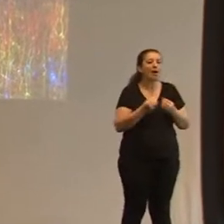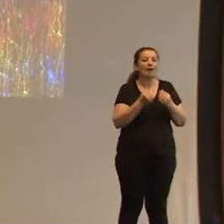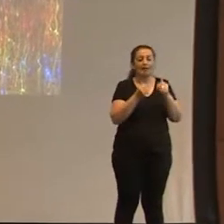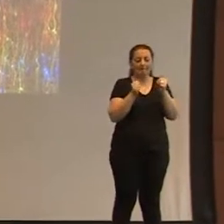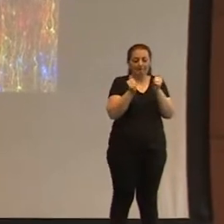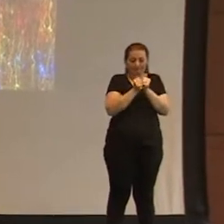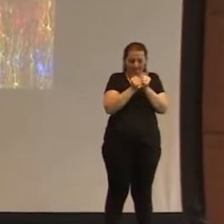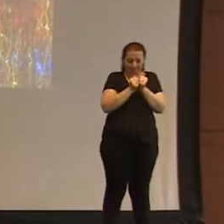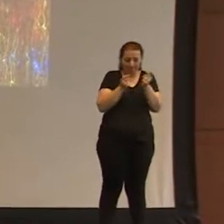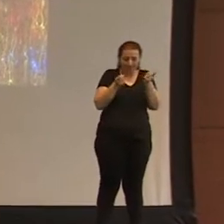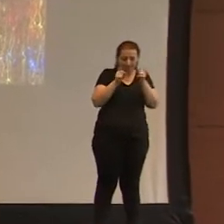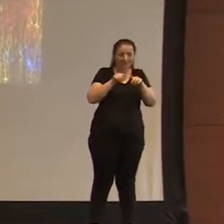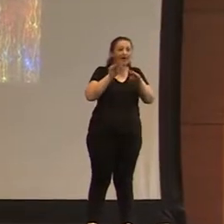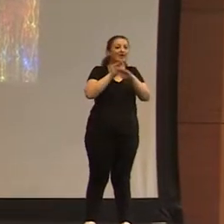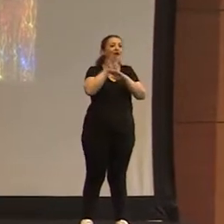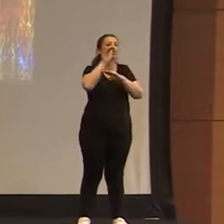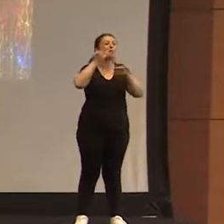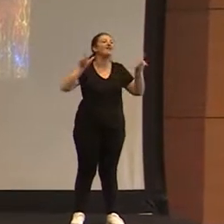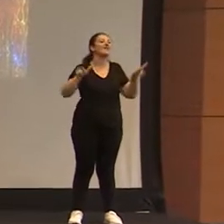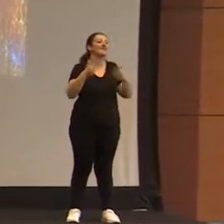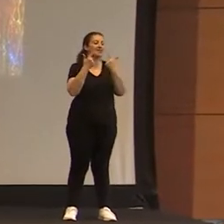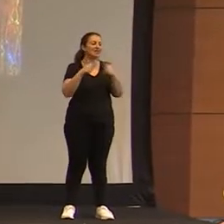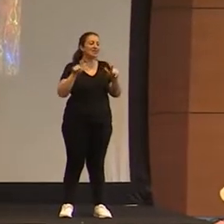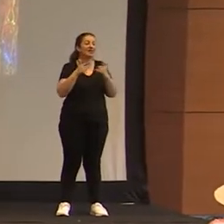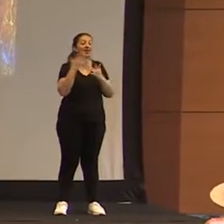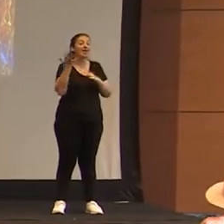festival's topic is co-existence